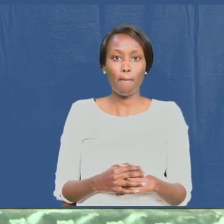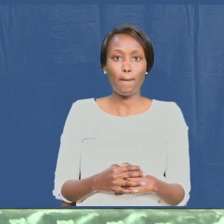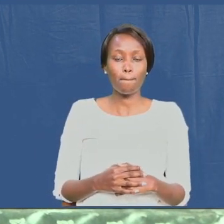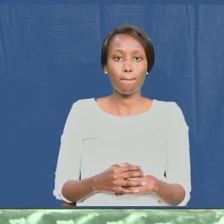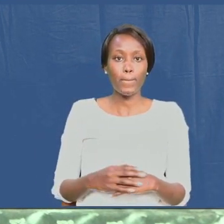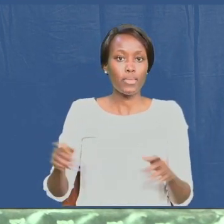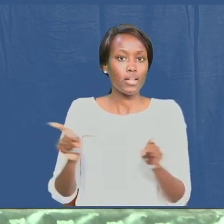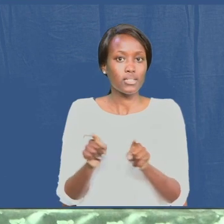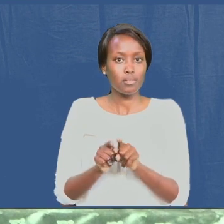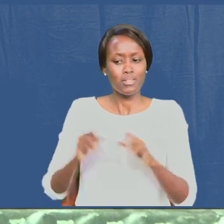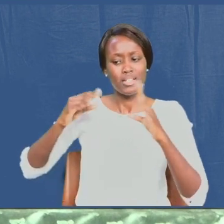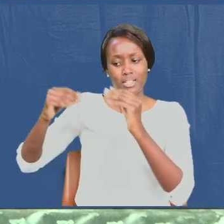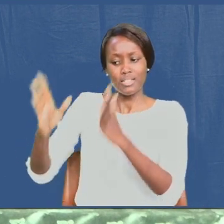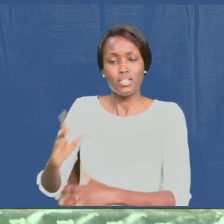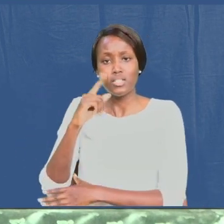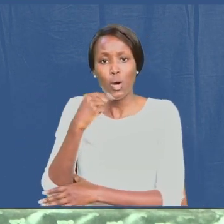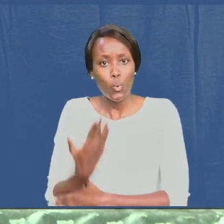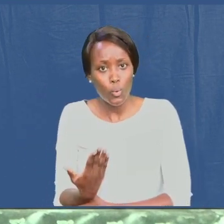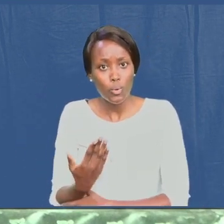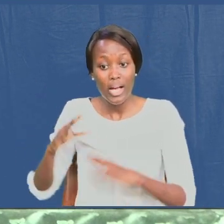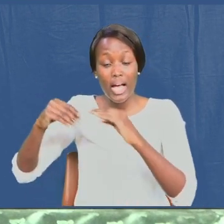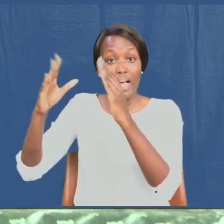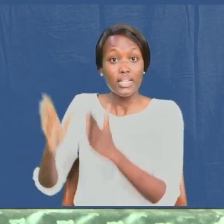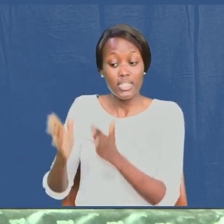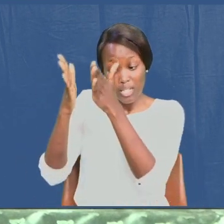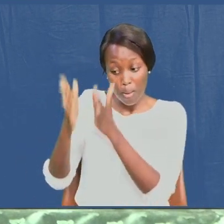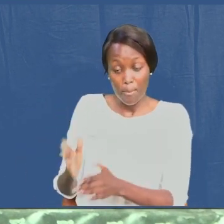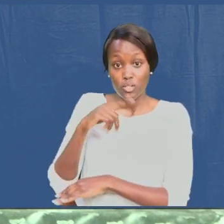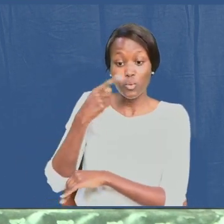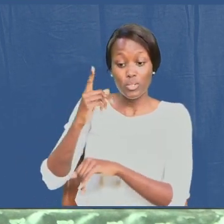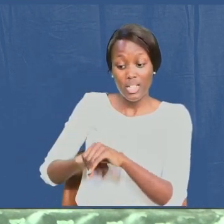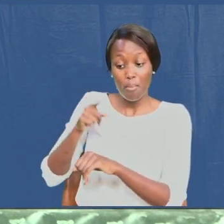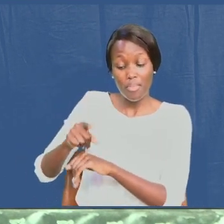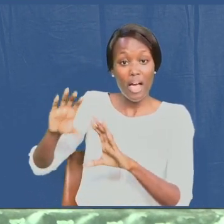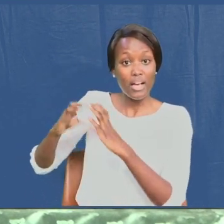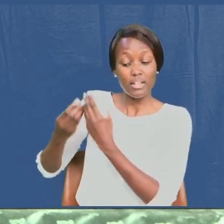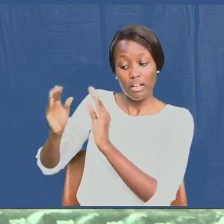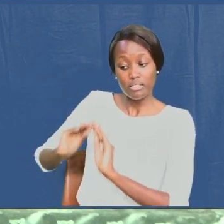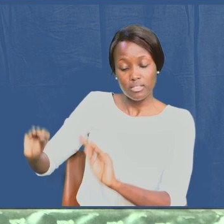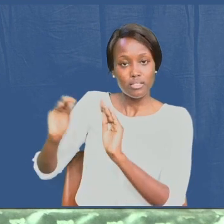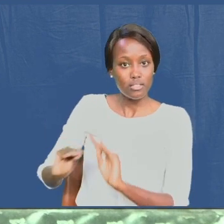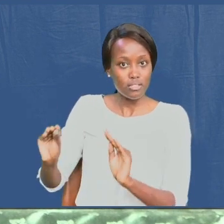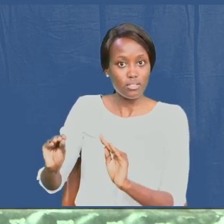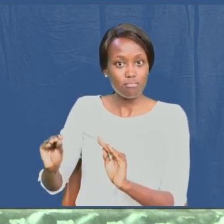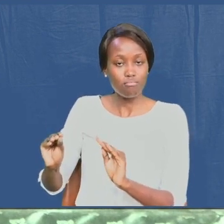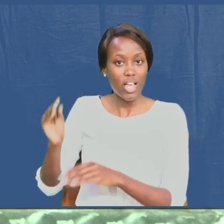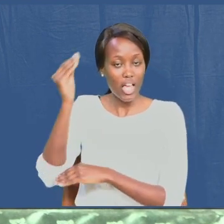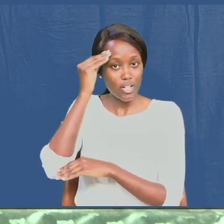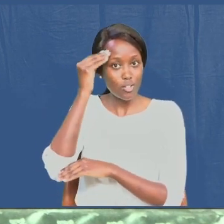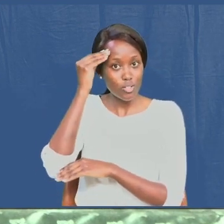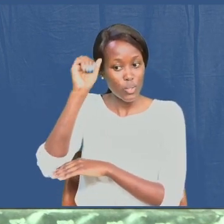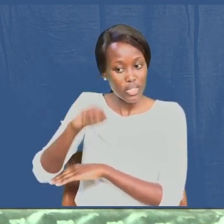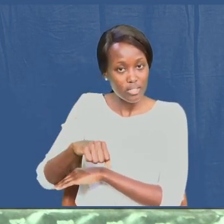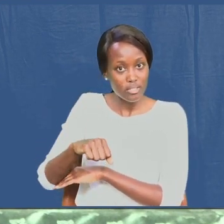And who is the teacher? The teacher is the one in the classroom teaching formal education.